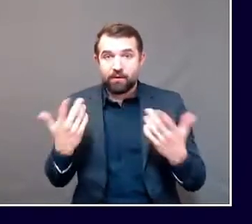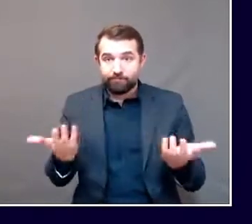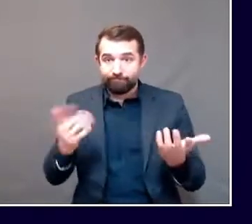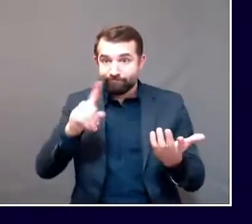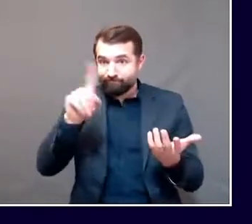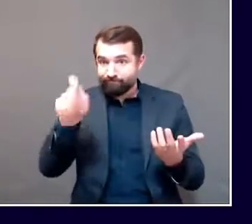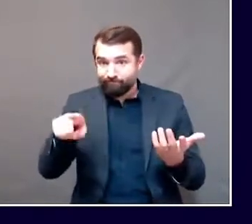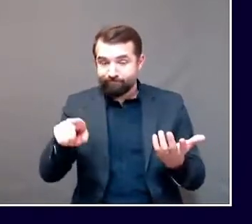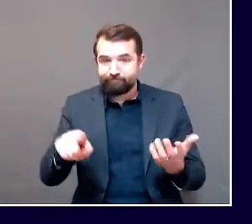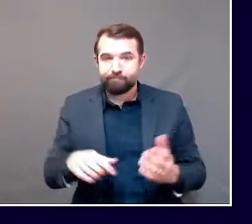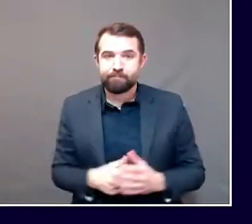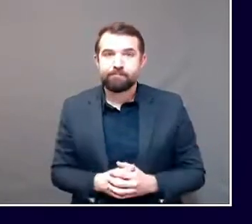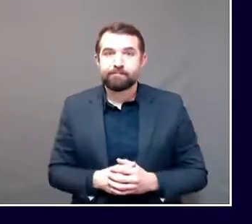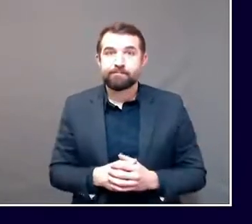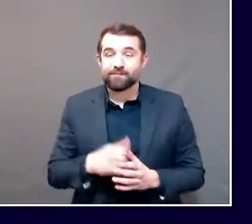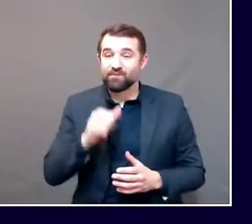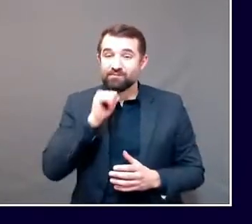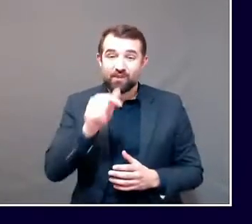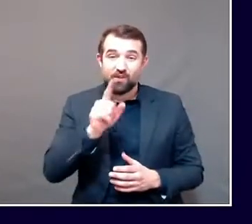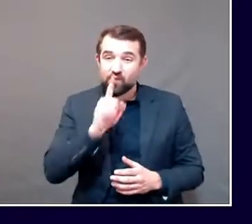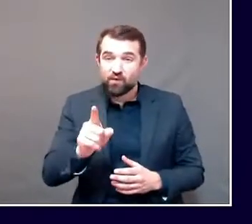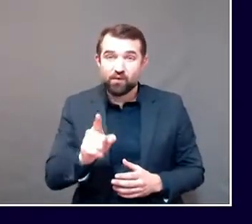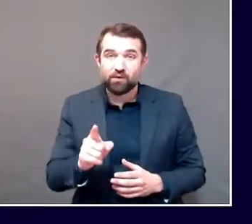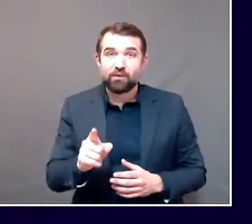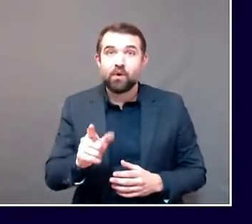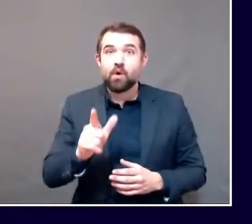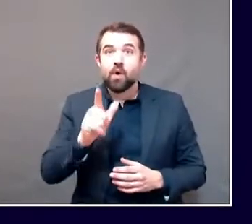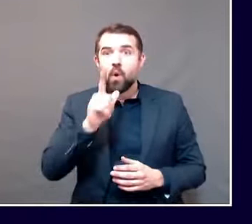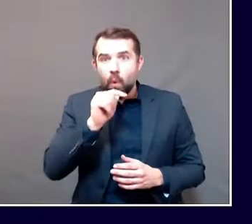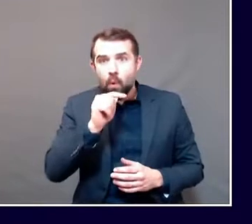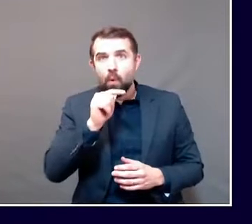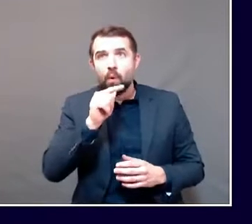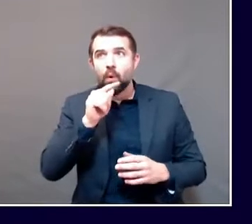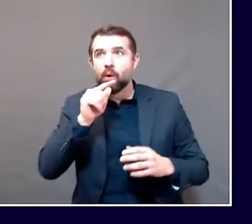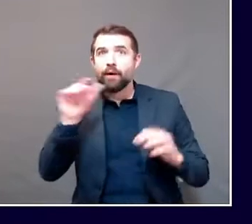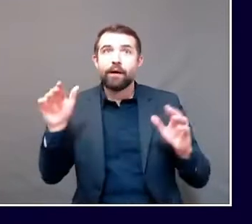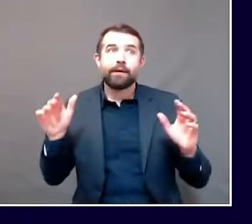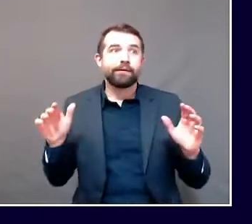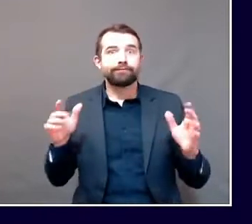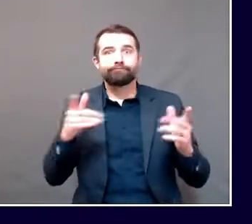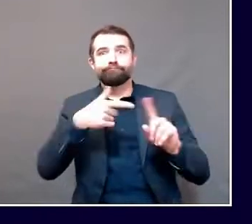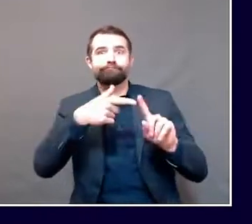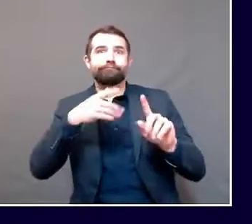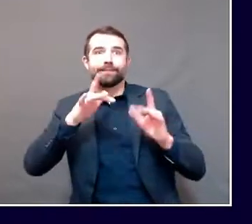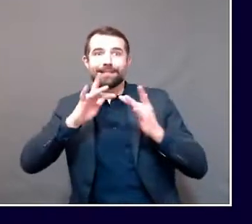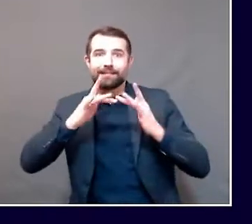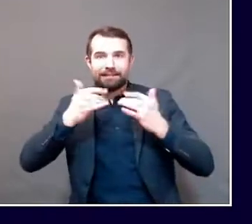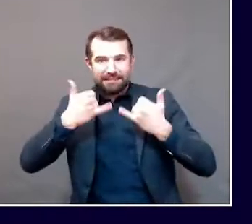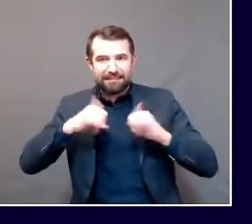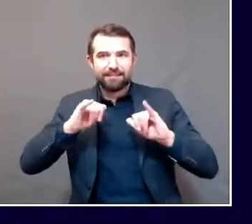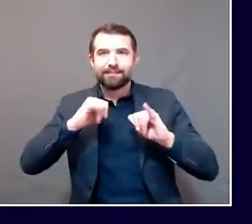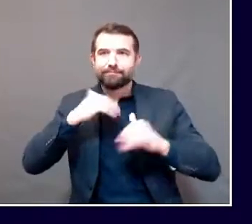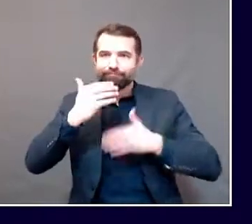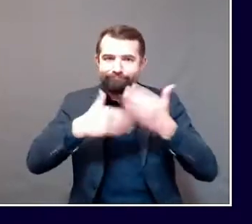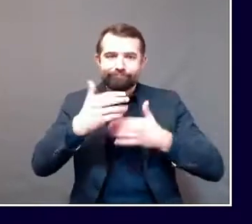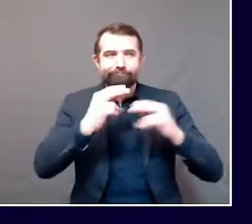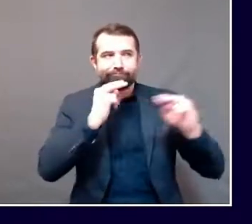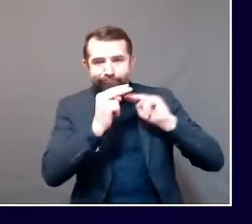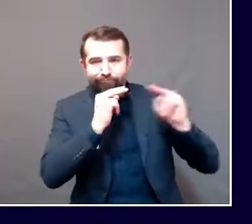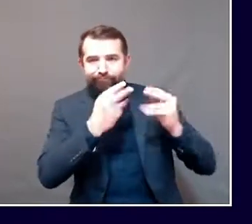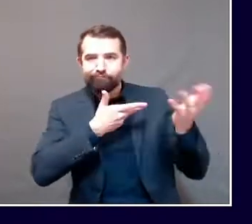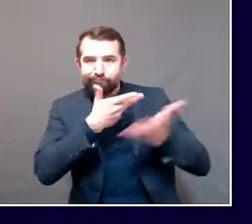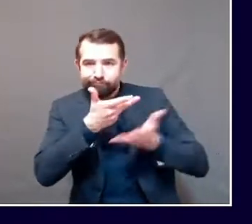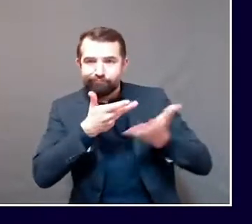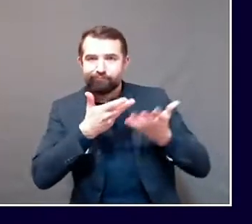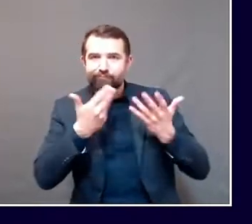making sure we have enough site users and registered users and end user agreements in place. So we're at the last